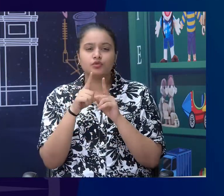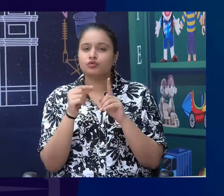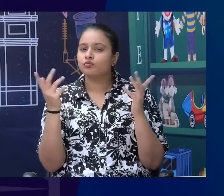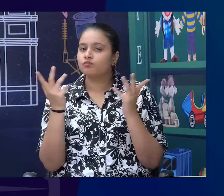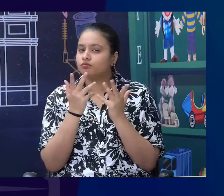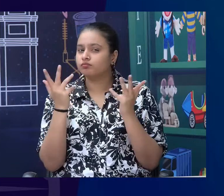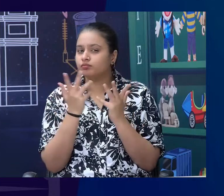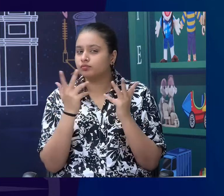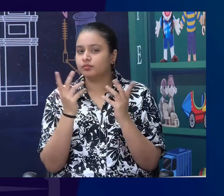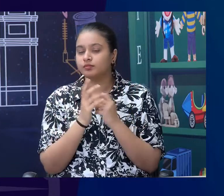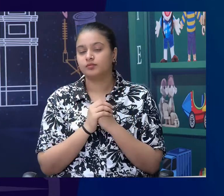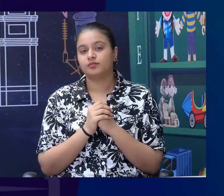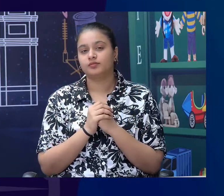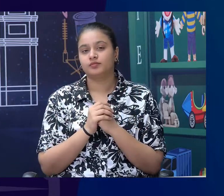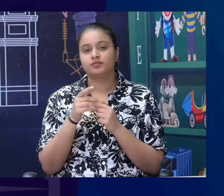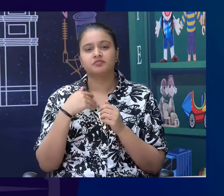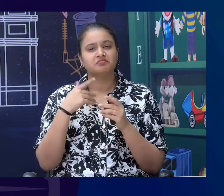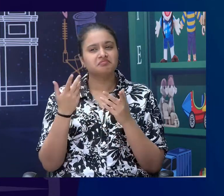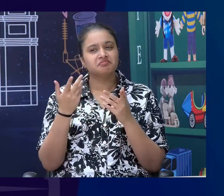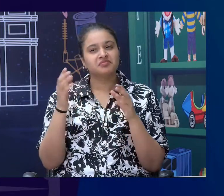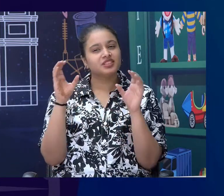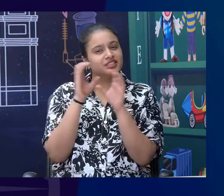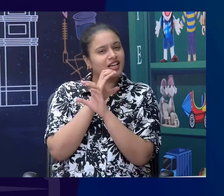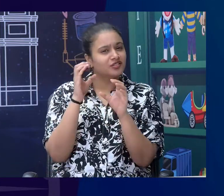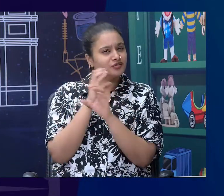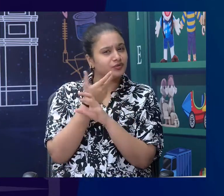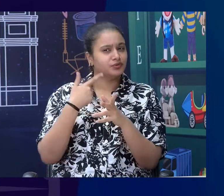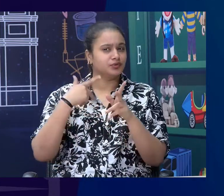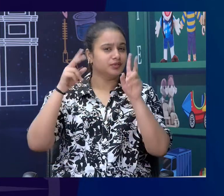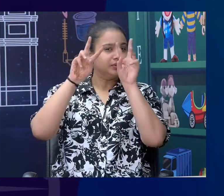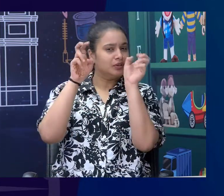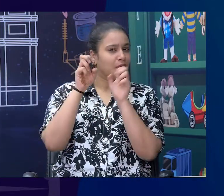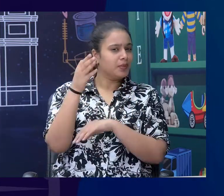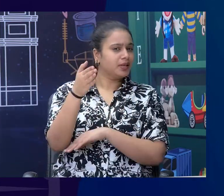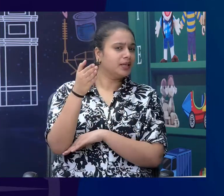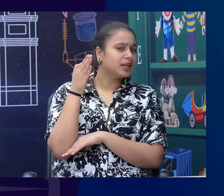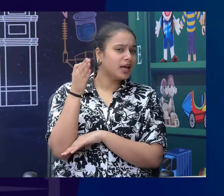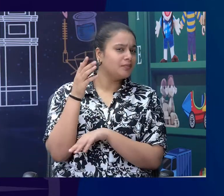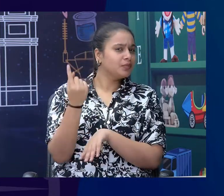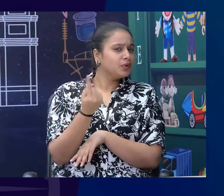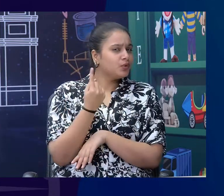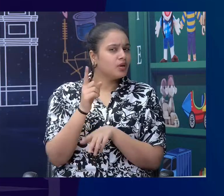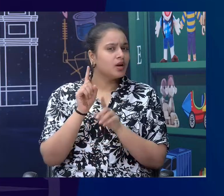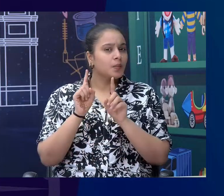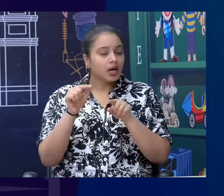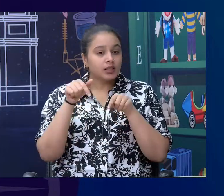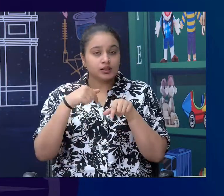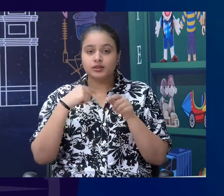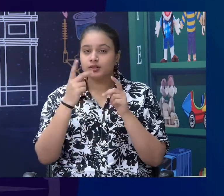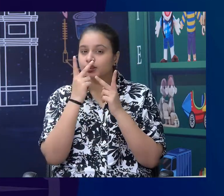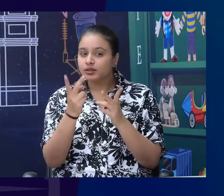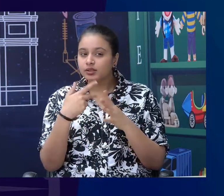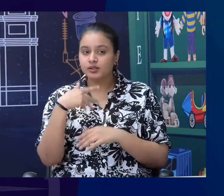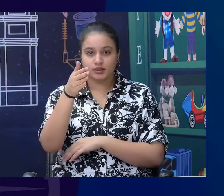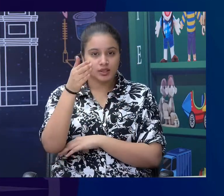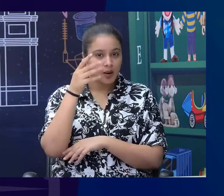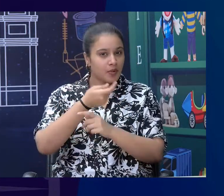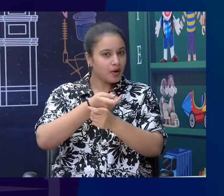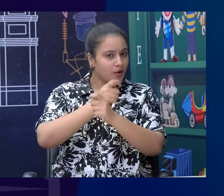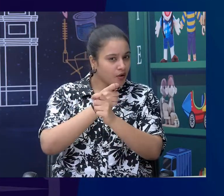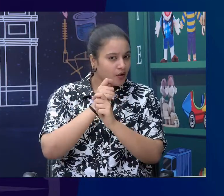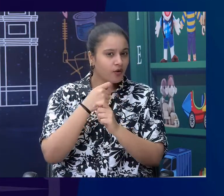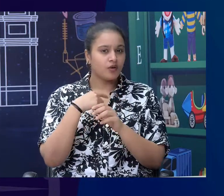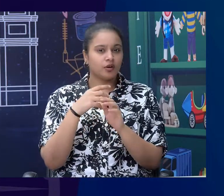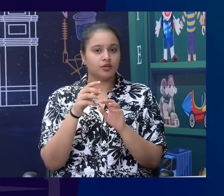today? Oh my god, now I'm confused. Well, the topic says camel, but here I can see a camel, a horse, a dog and